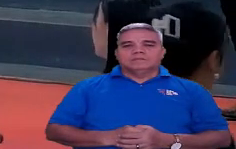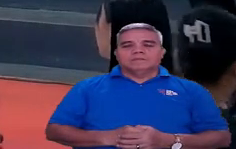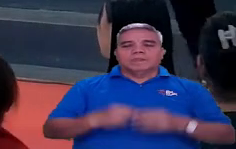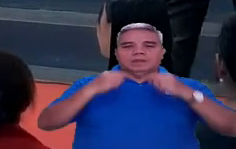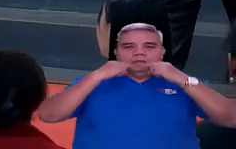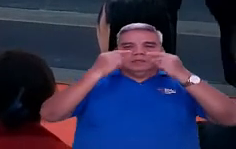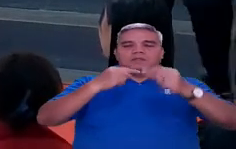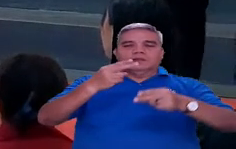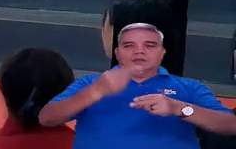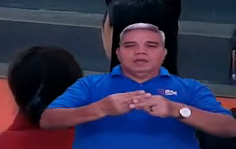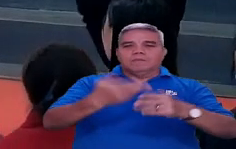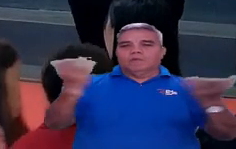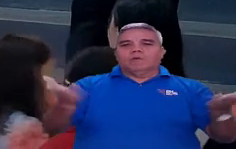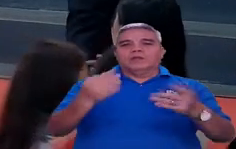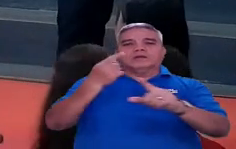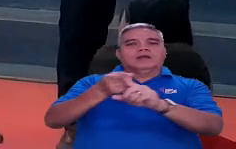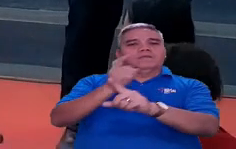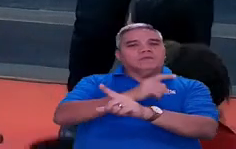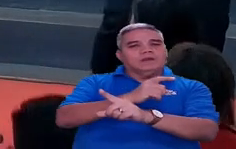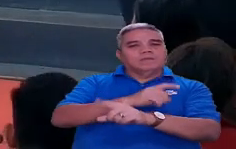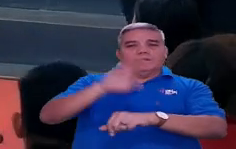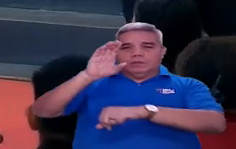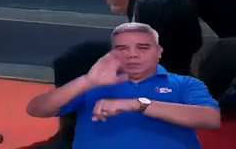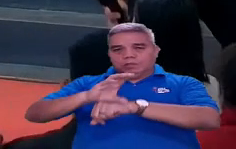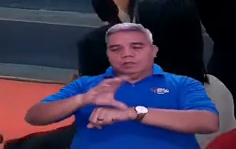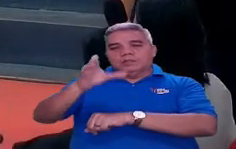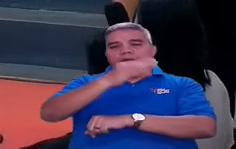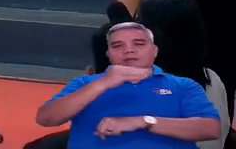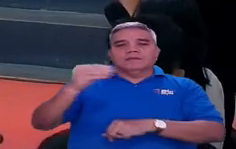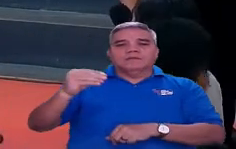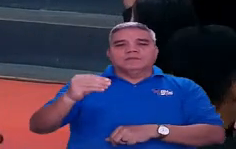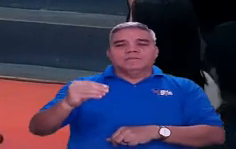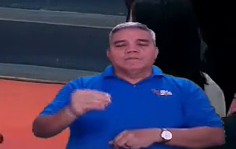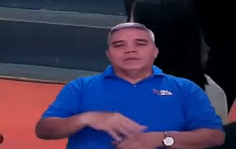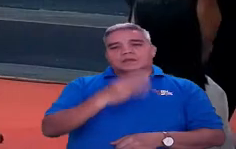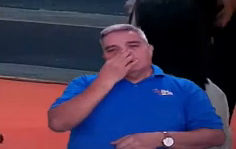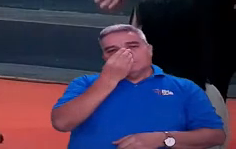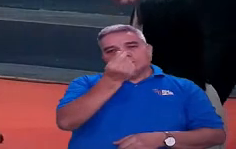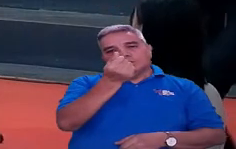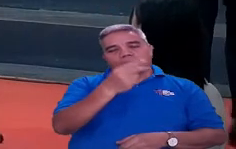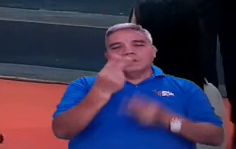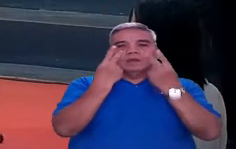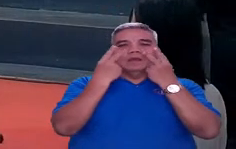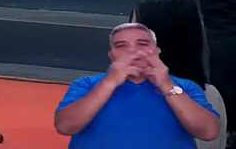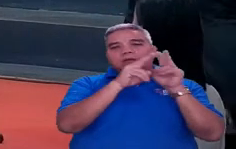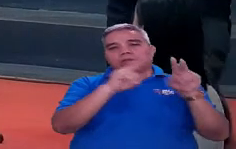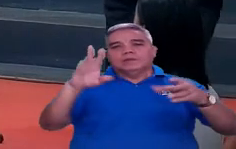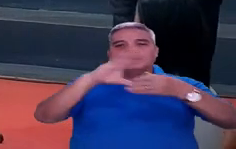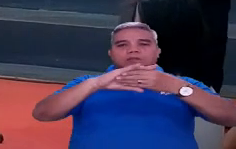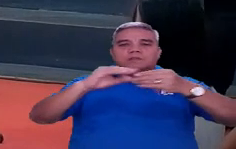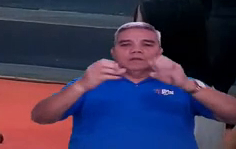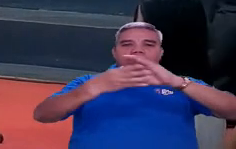state your name, where you come from, your church, and just a little view about